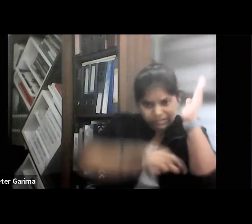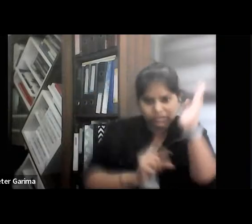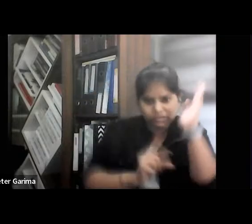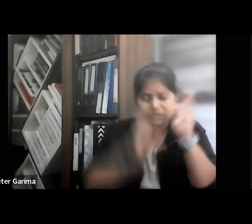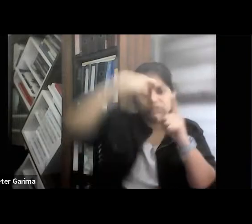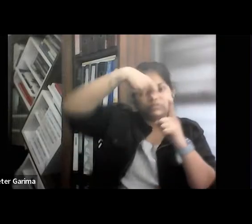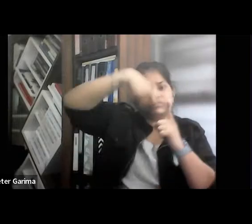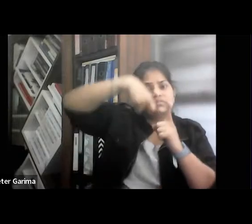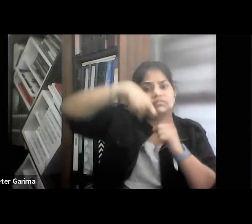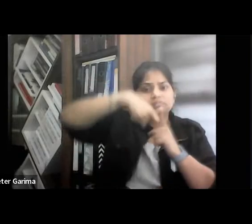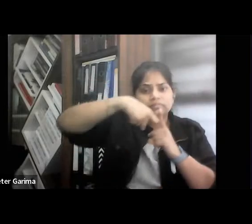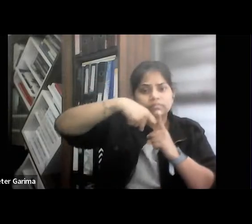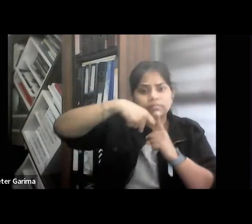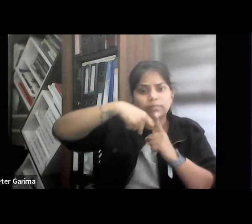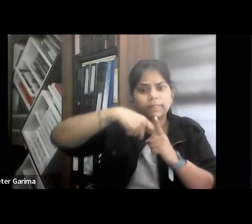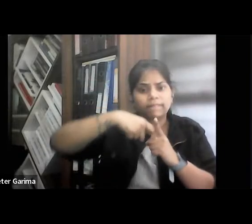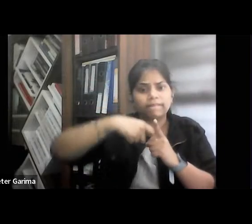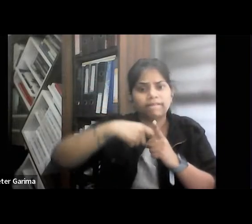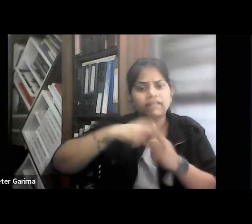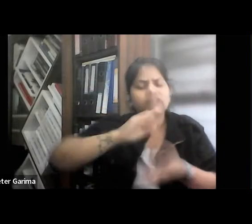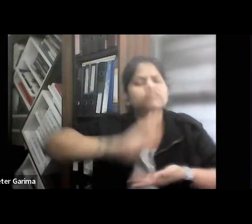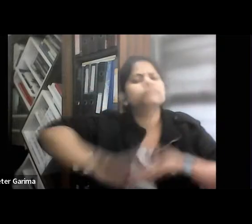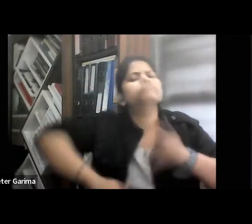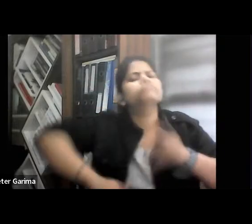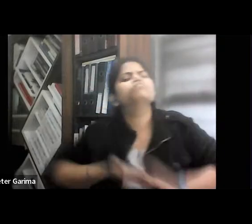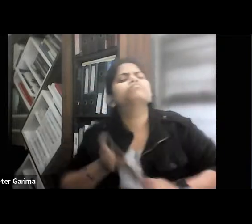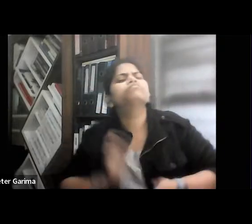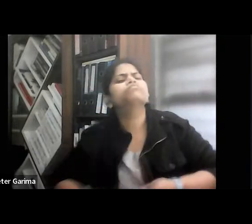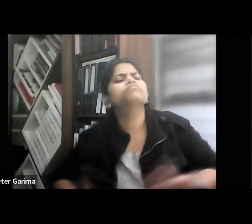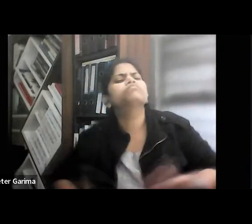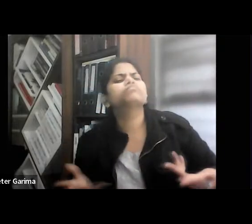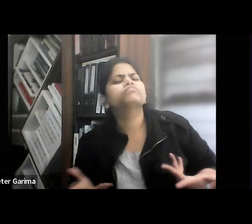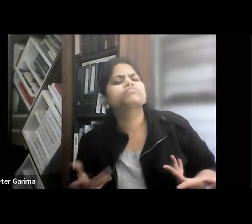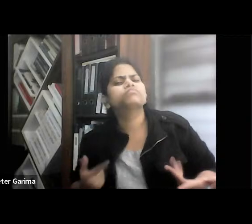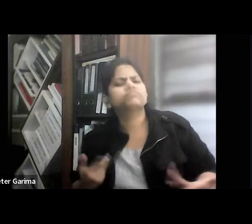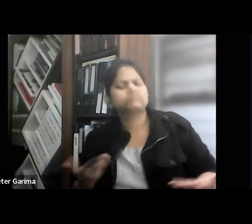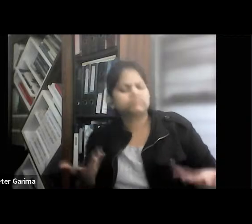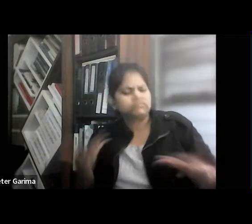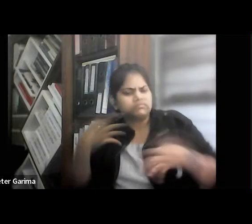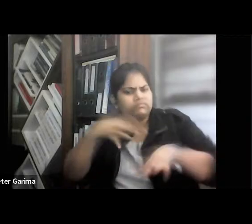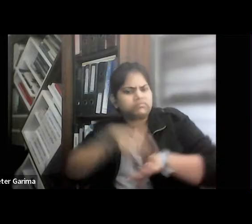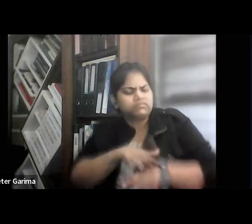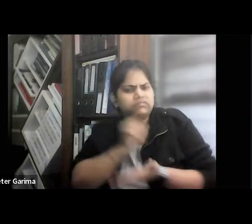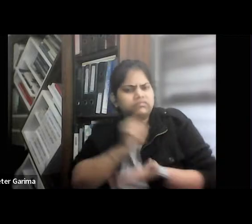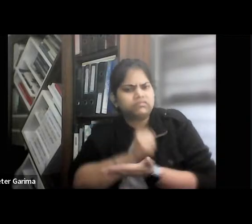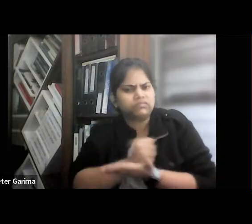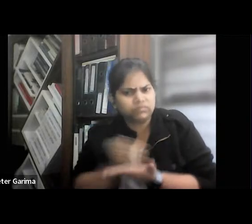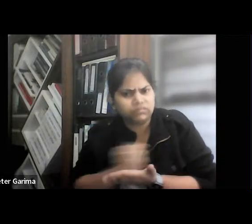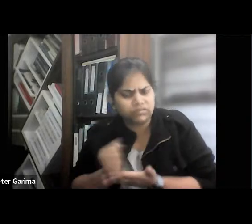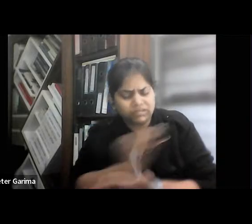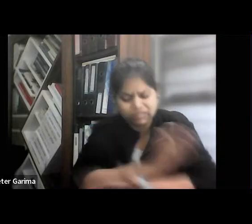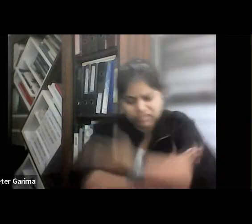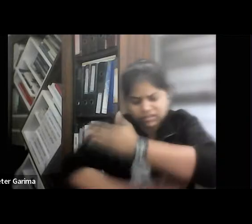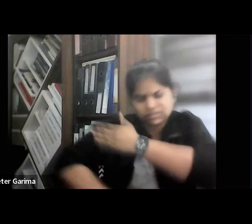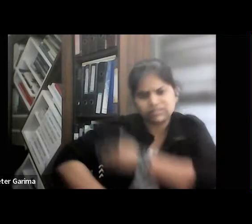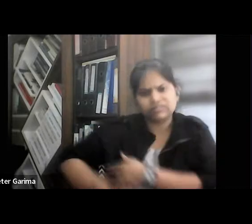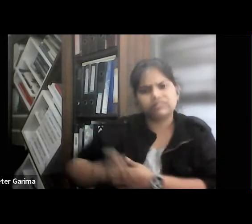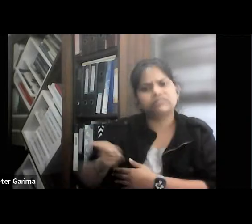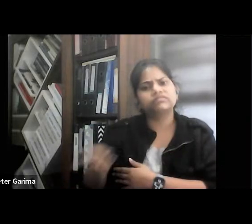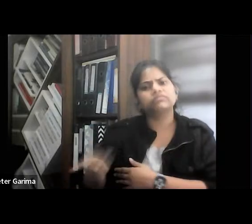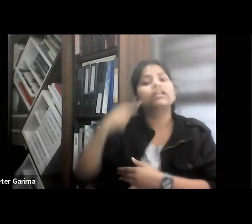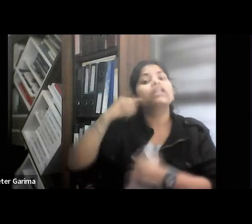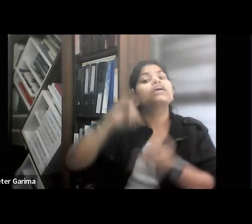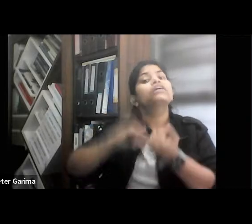Kingdom, challenges exclusionary practices of disablism and opens with